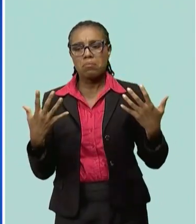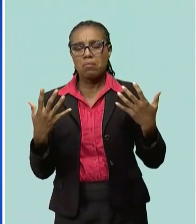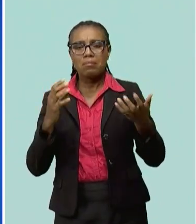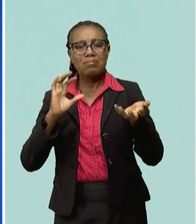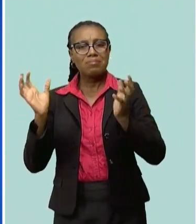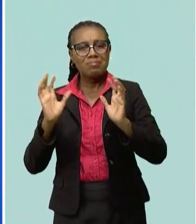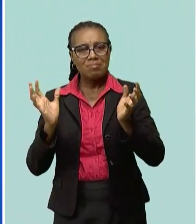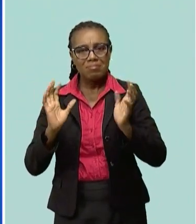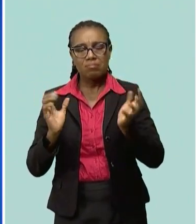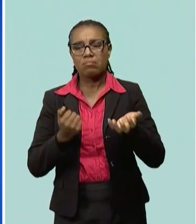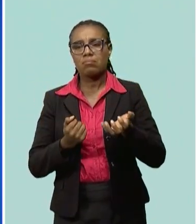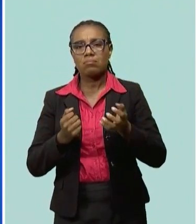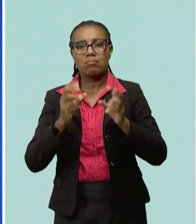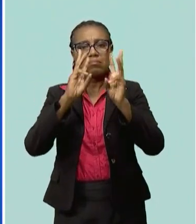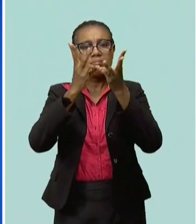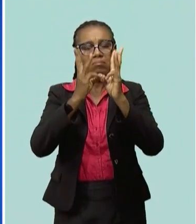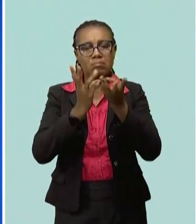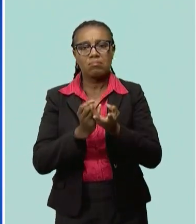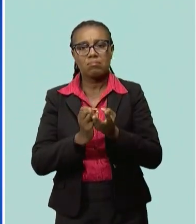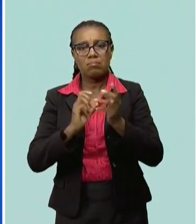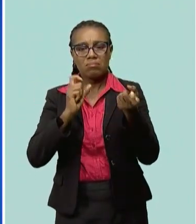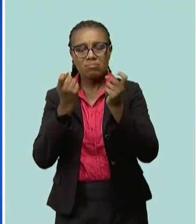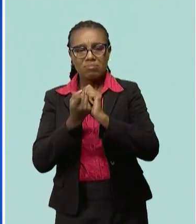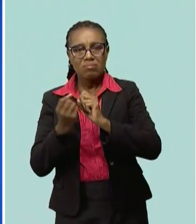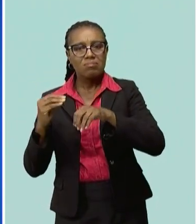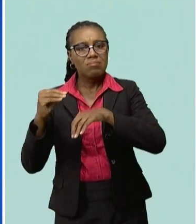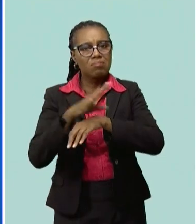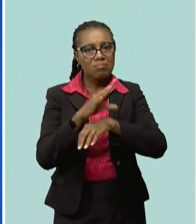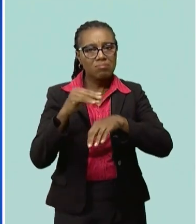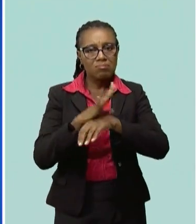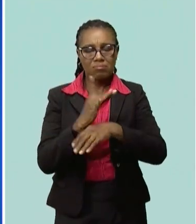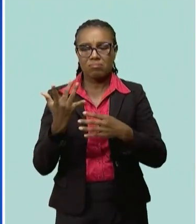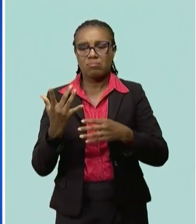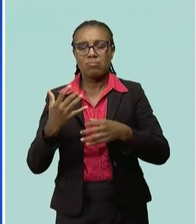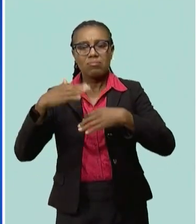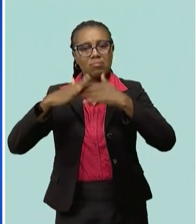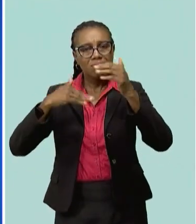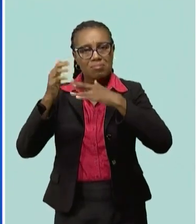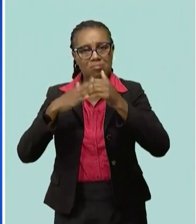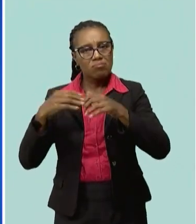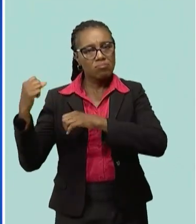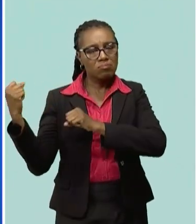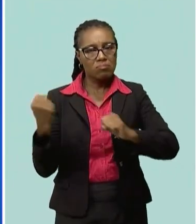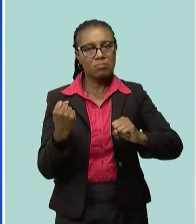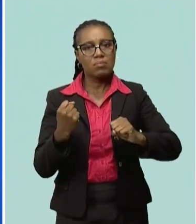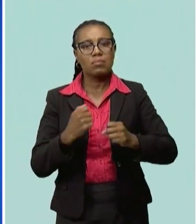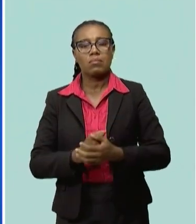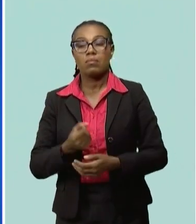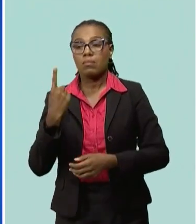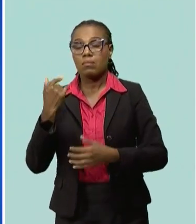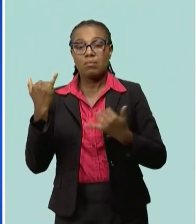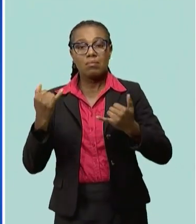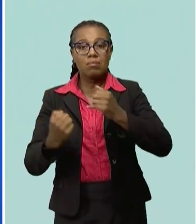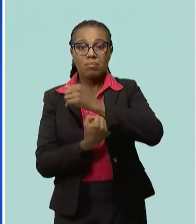not discuss a lot, but I think that there's no coincidence that a number of our bridges are now